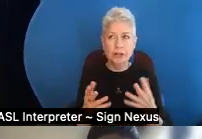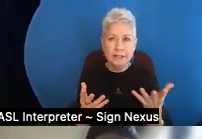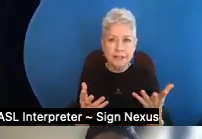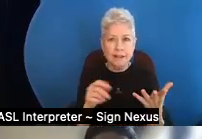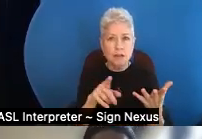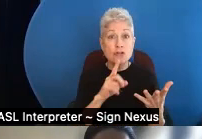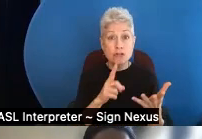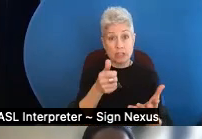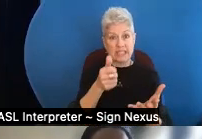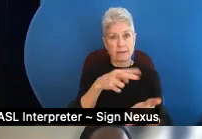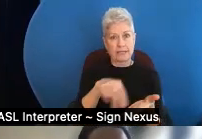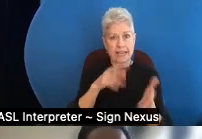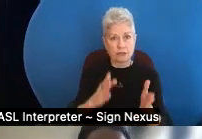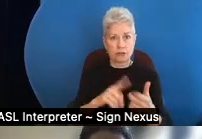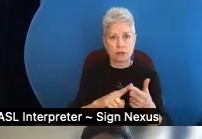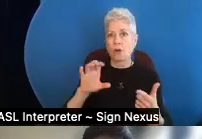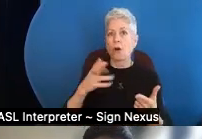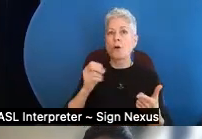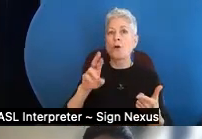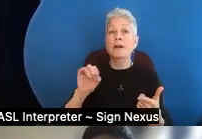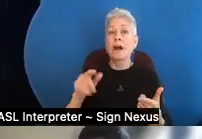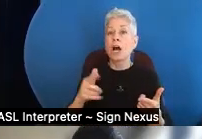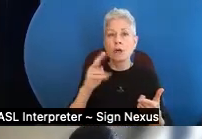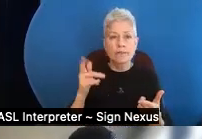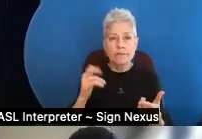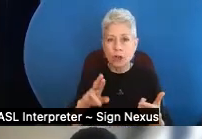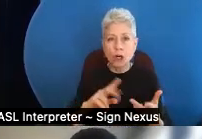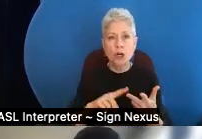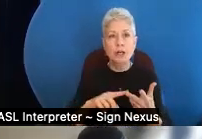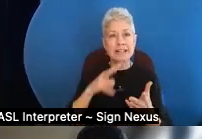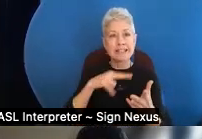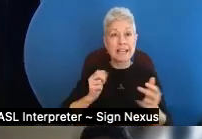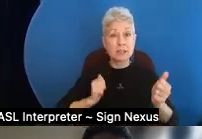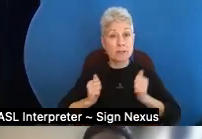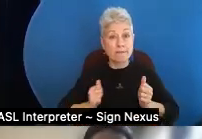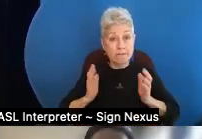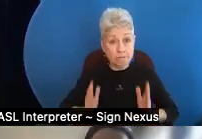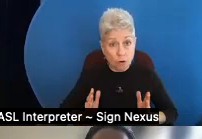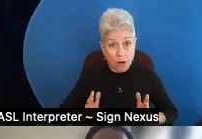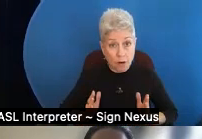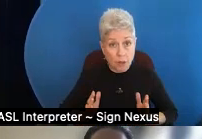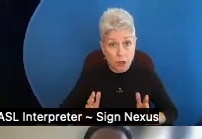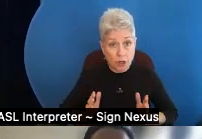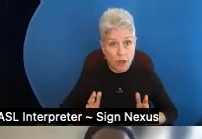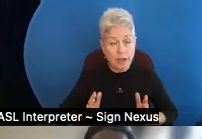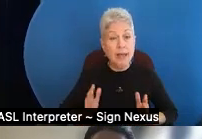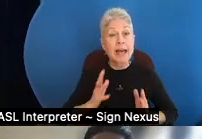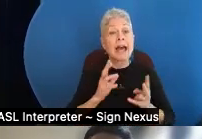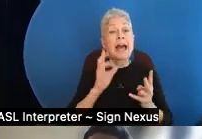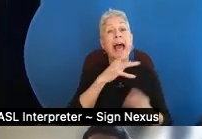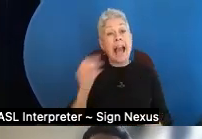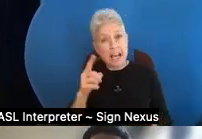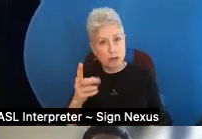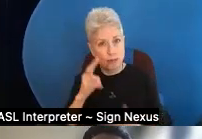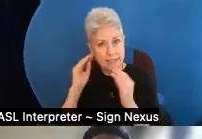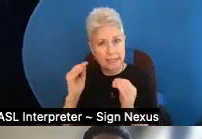a dancer, choreographer, dance performer that also teaches, you